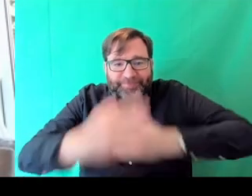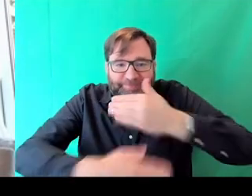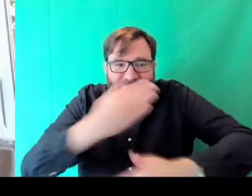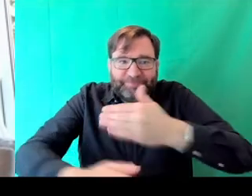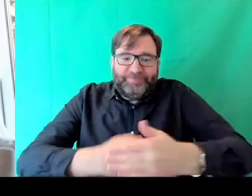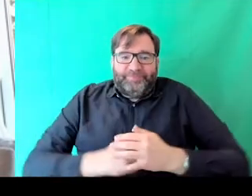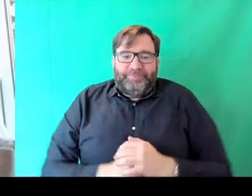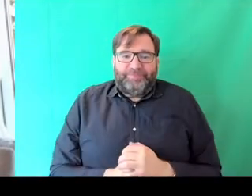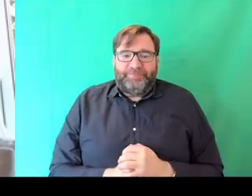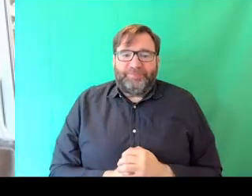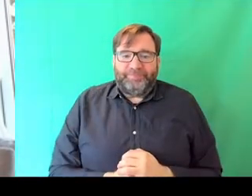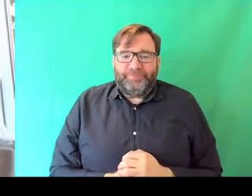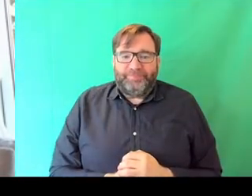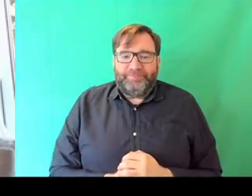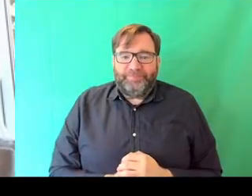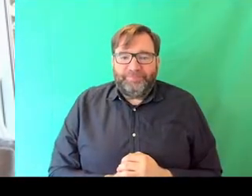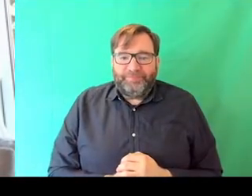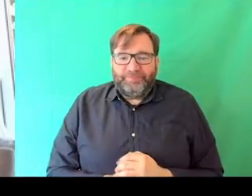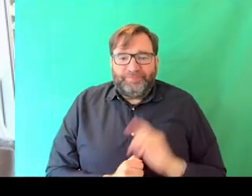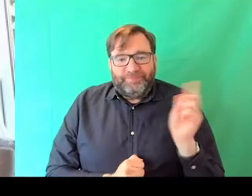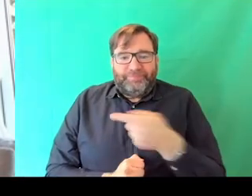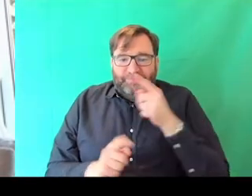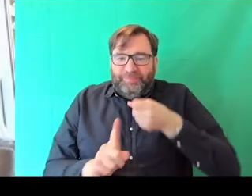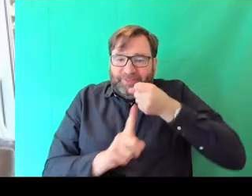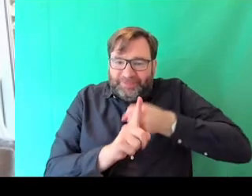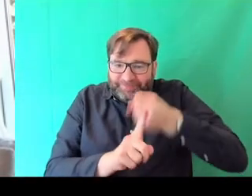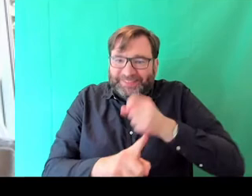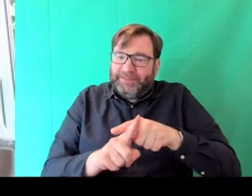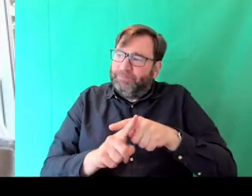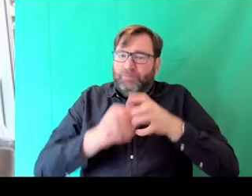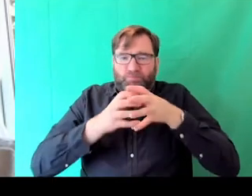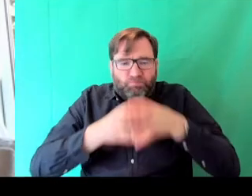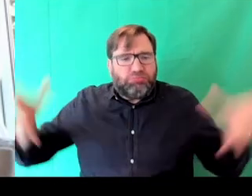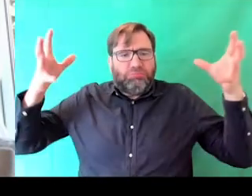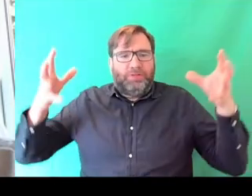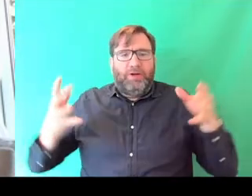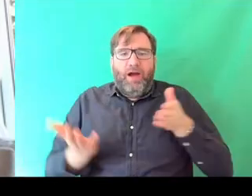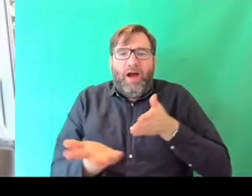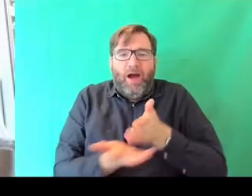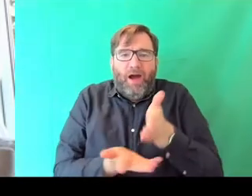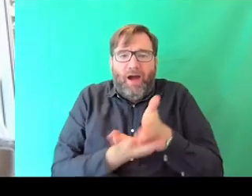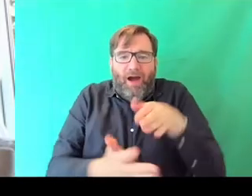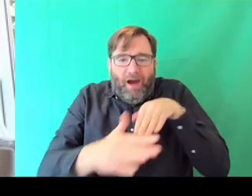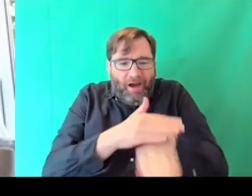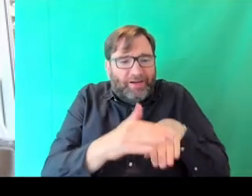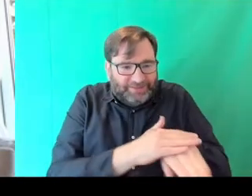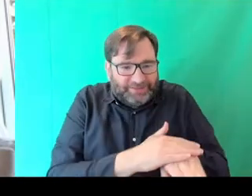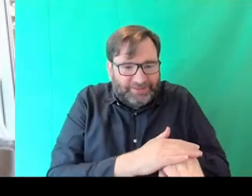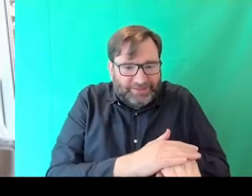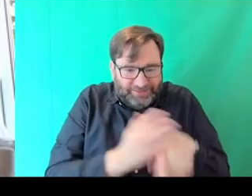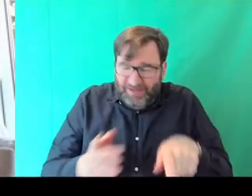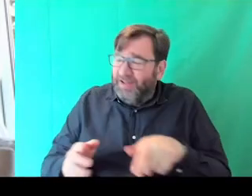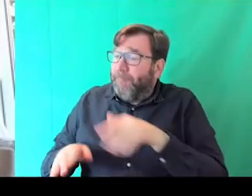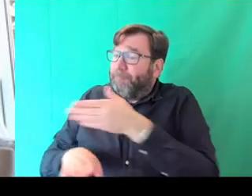Games every iteration. It is critically important to keep the messaging ongoing to make people